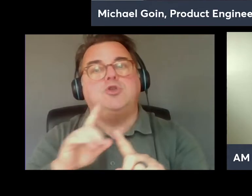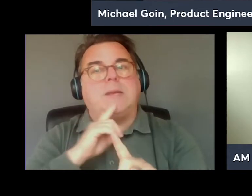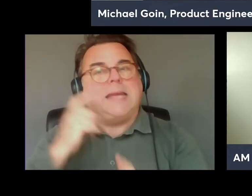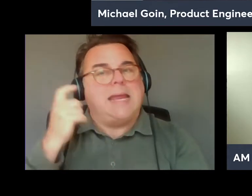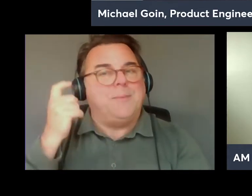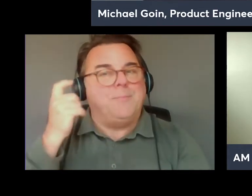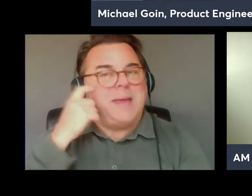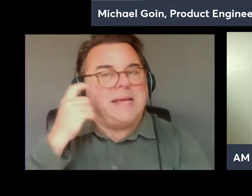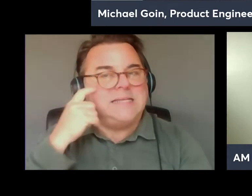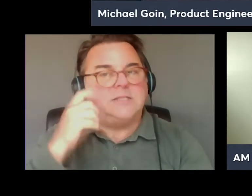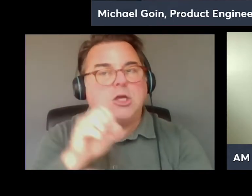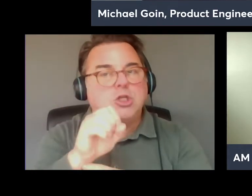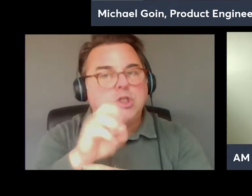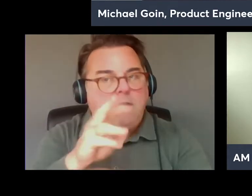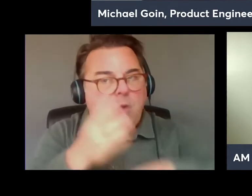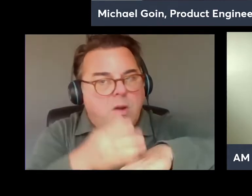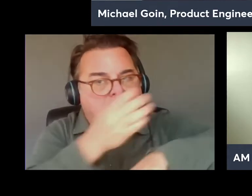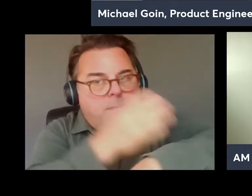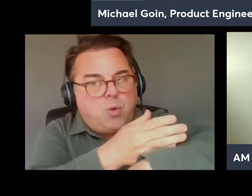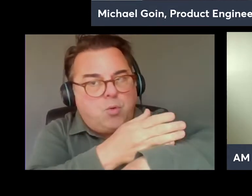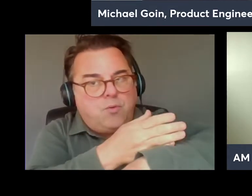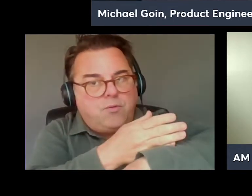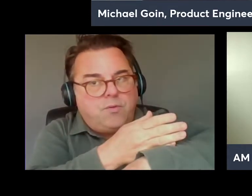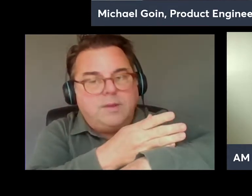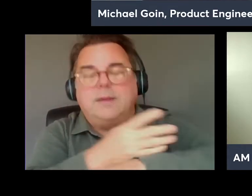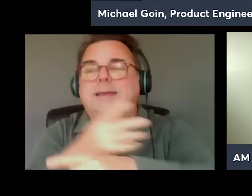software better on the same hardware that you're running on.